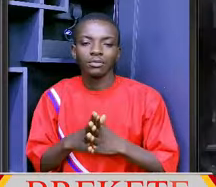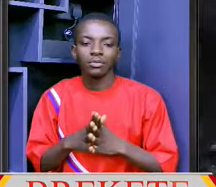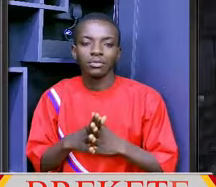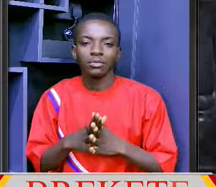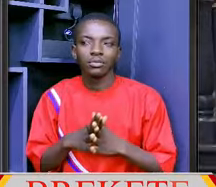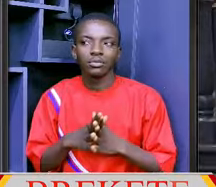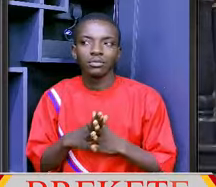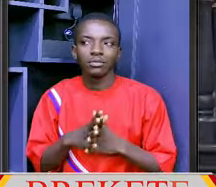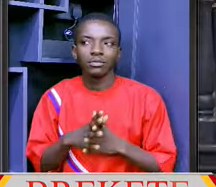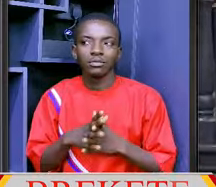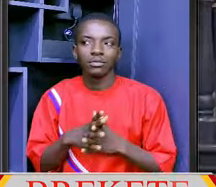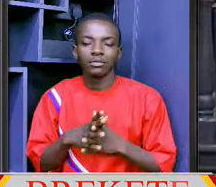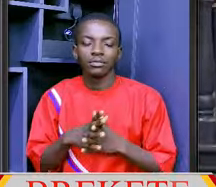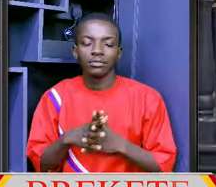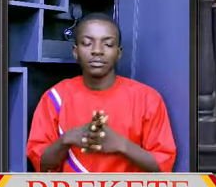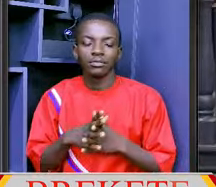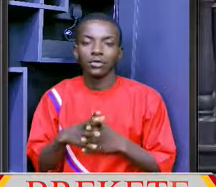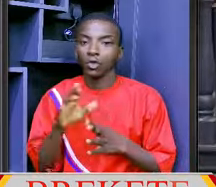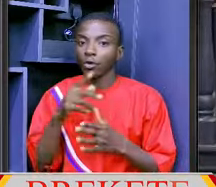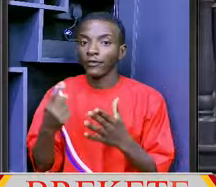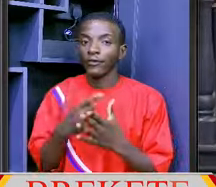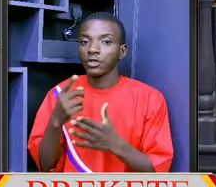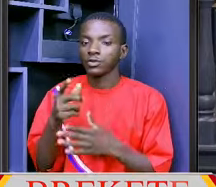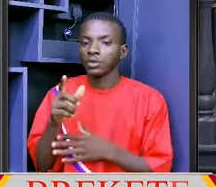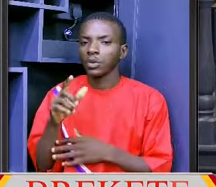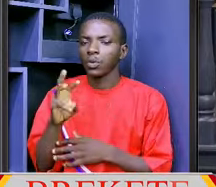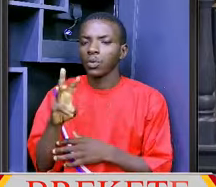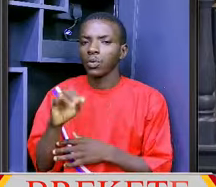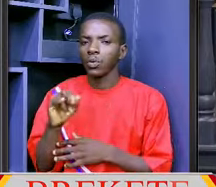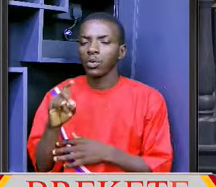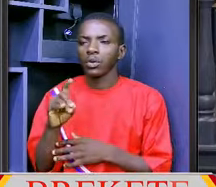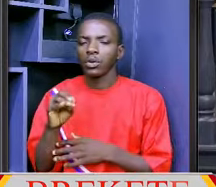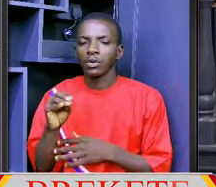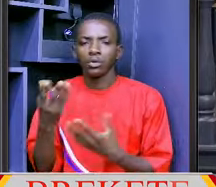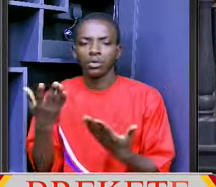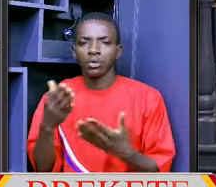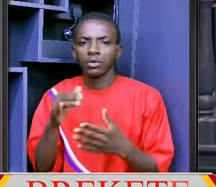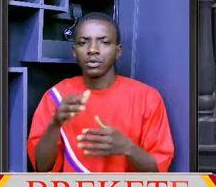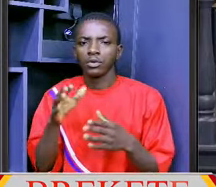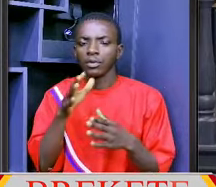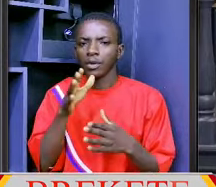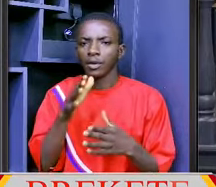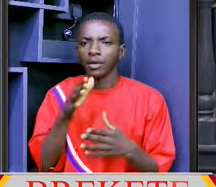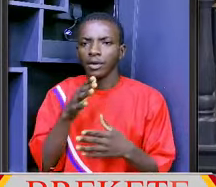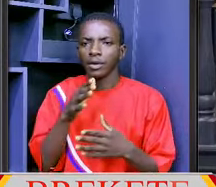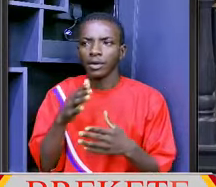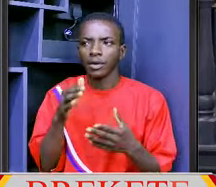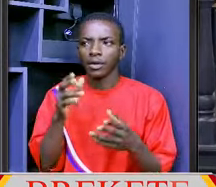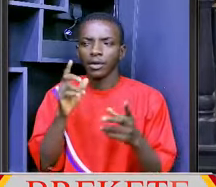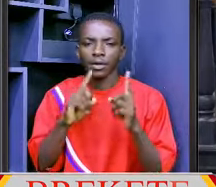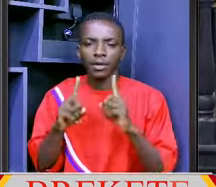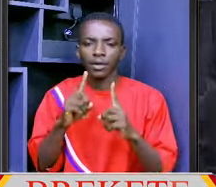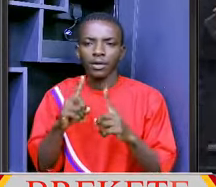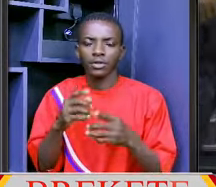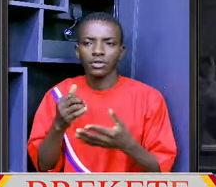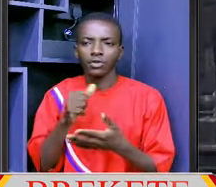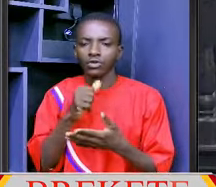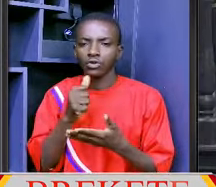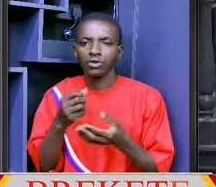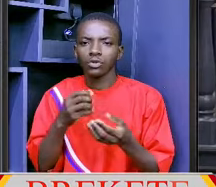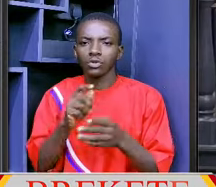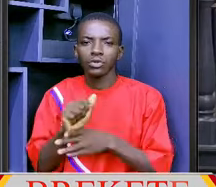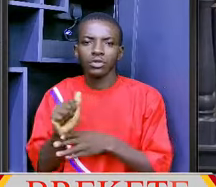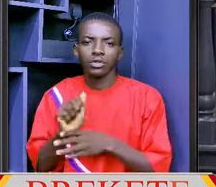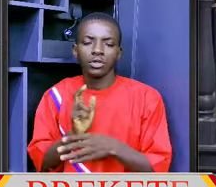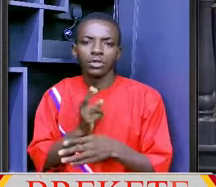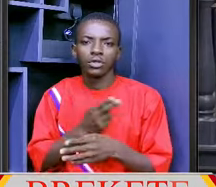cry. Now you be first widow. It was now my mother they cry up and she for no fit train